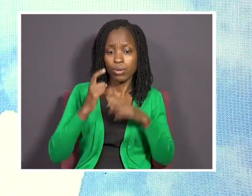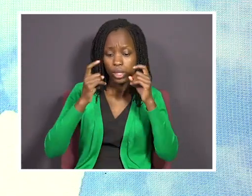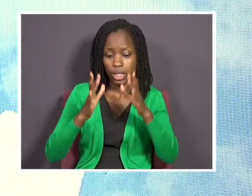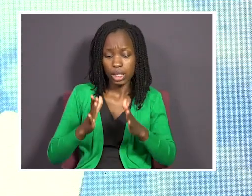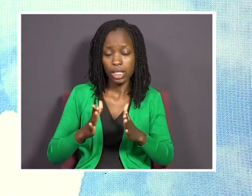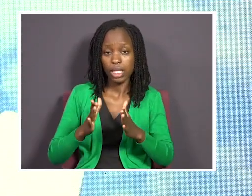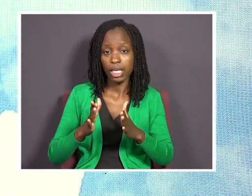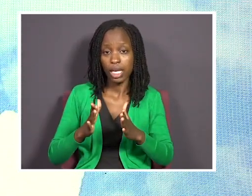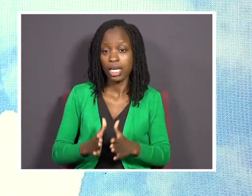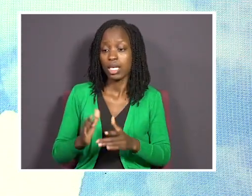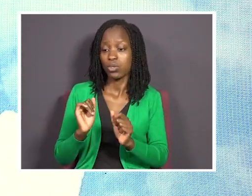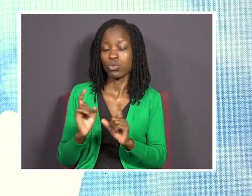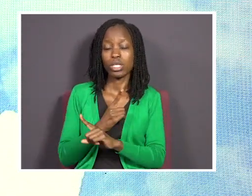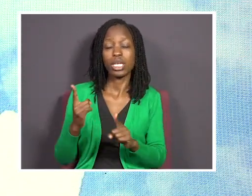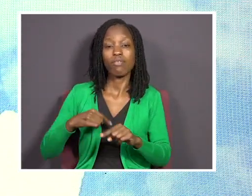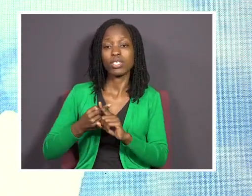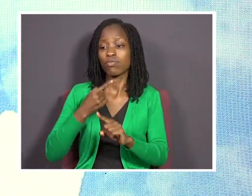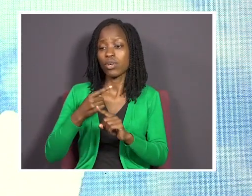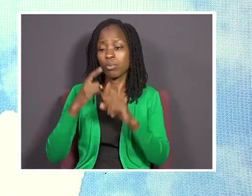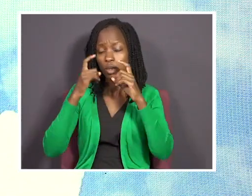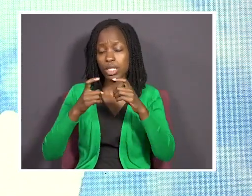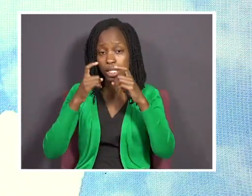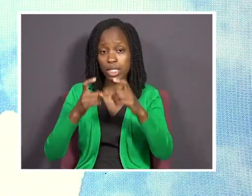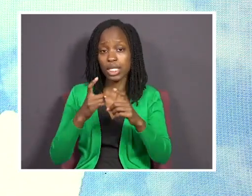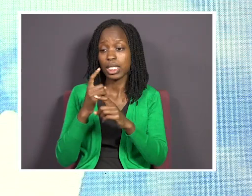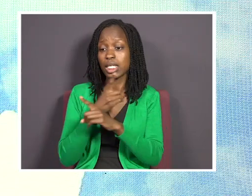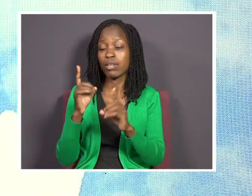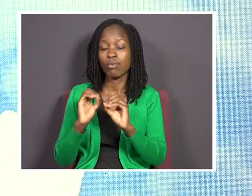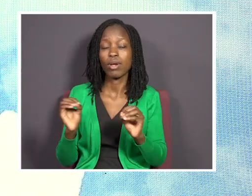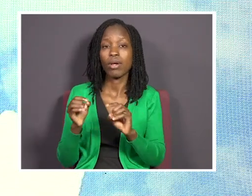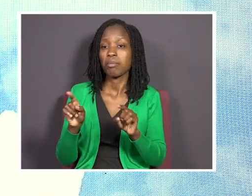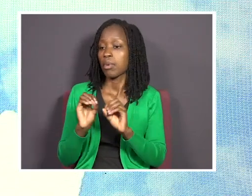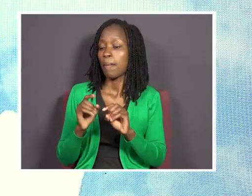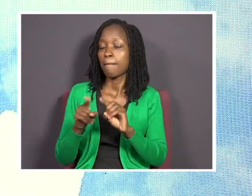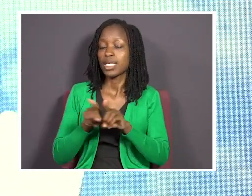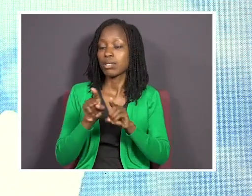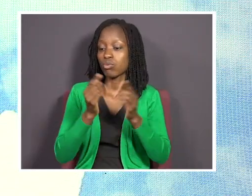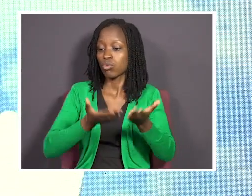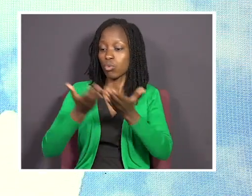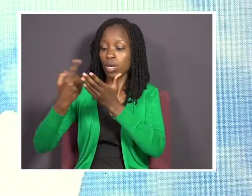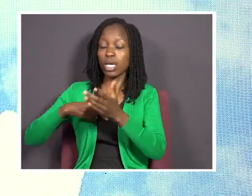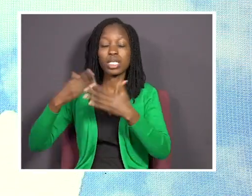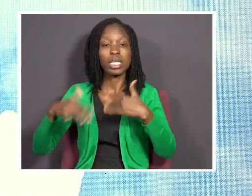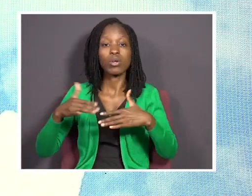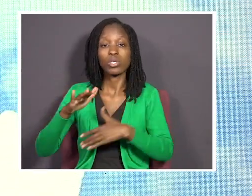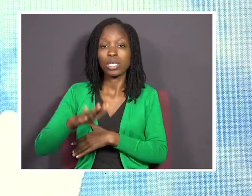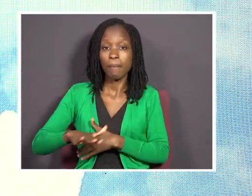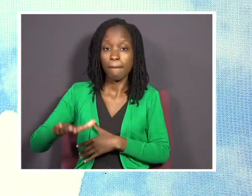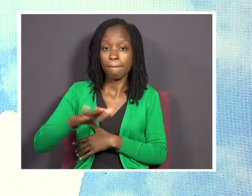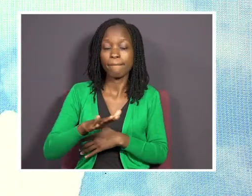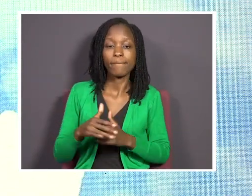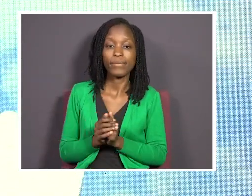deliver him from his sin, not just to deliver him, but to place him in an awesome place,